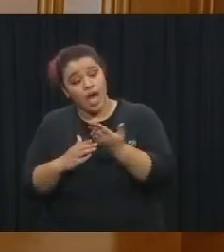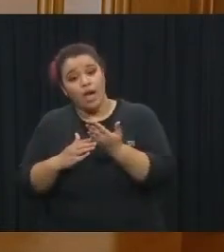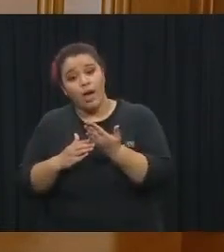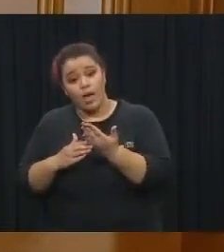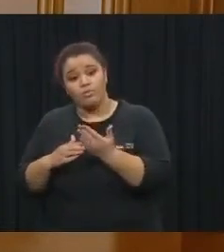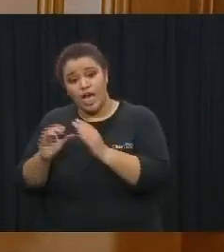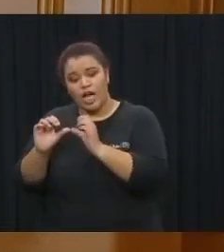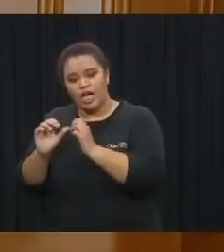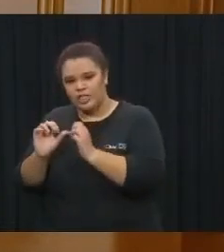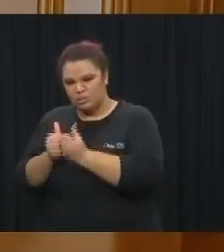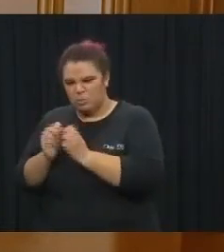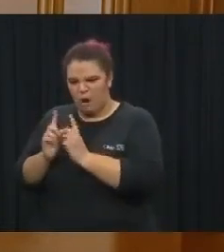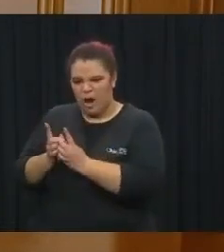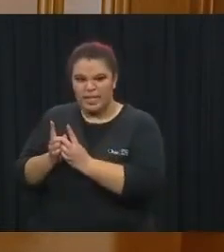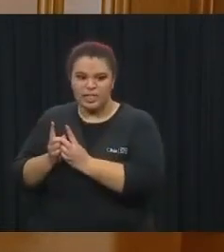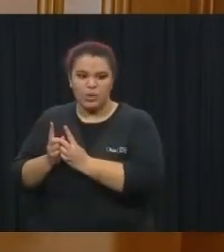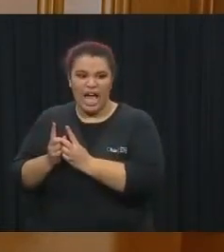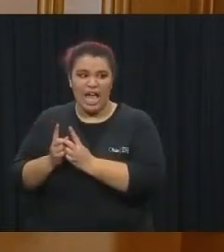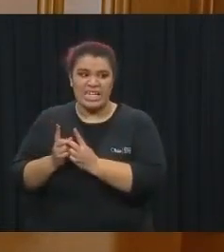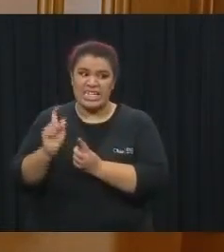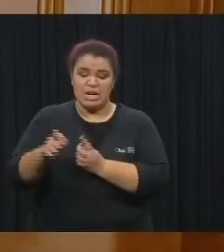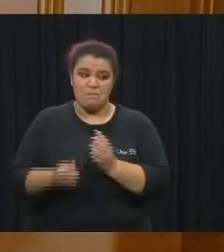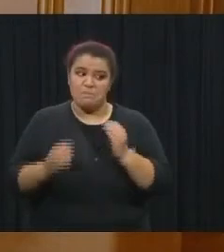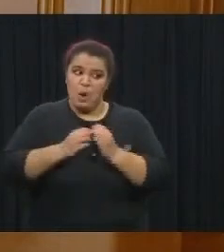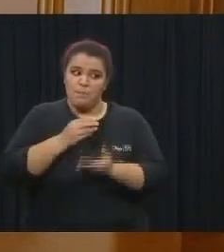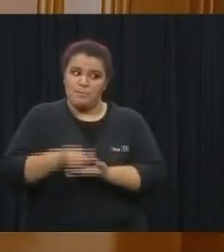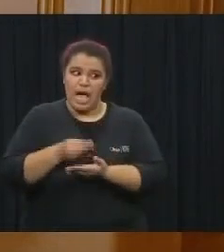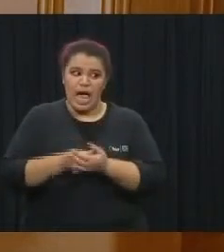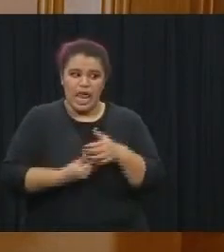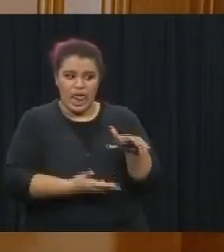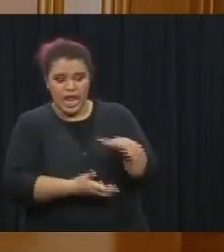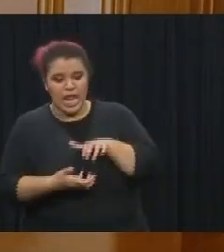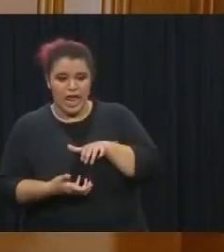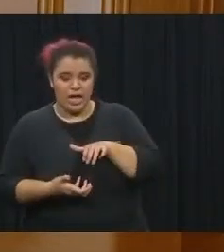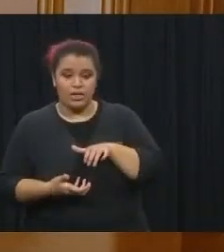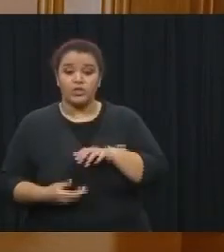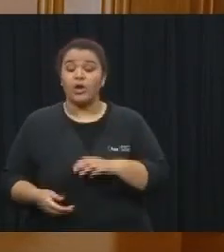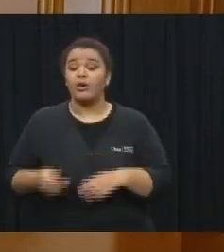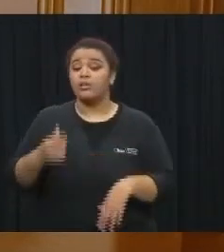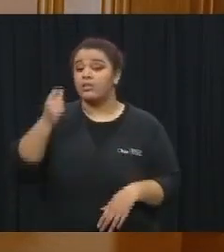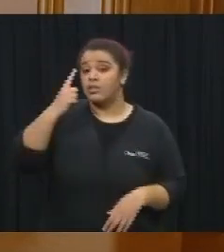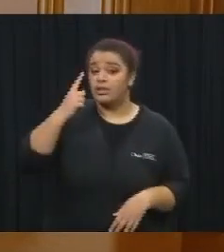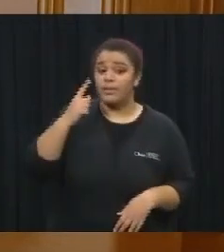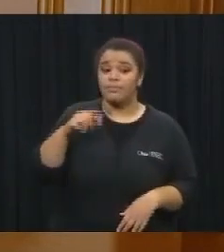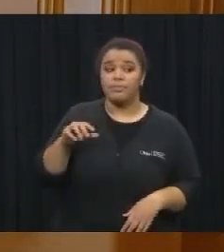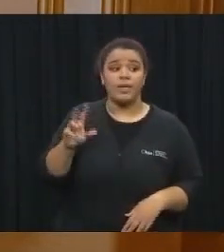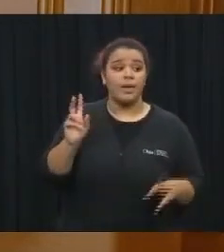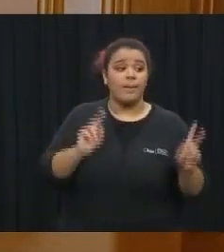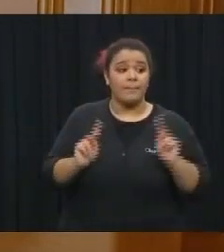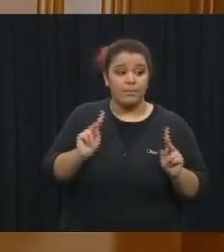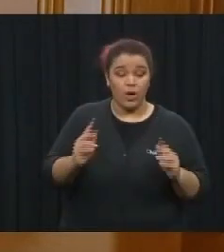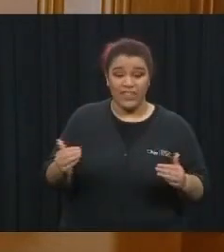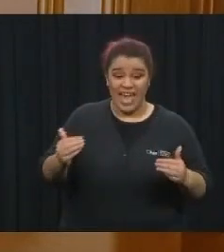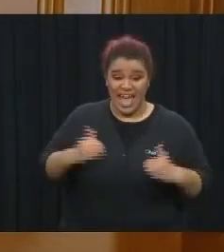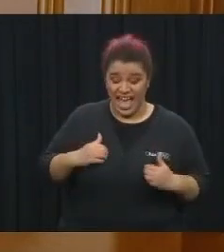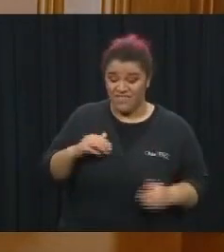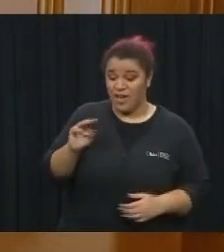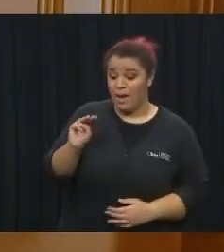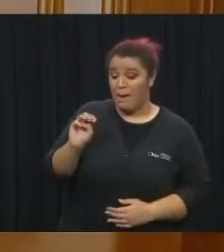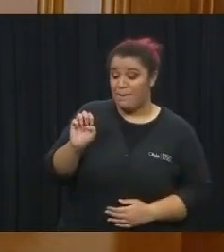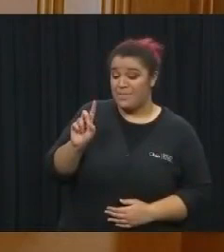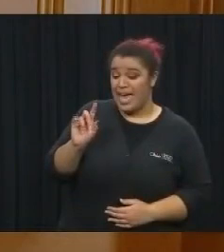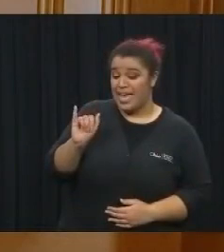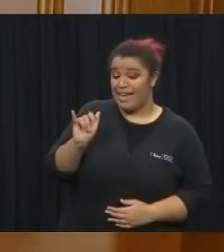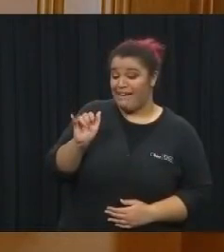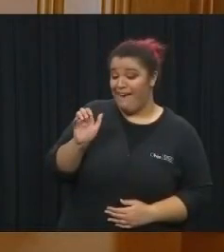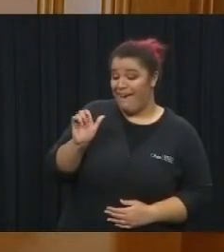that Medicaid, for example, the number of people on Medicaid is certainly going to go up. This is just the nature